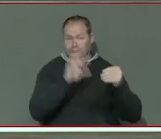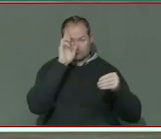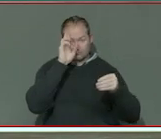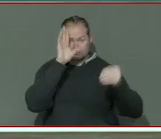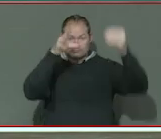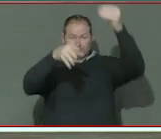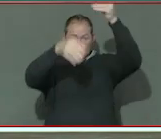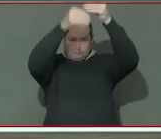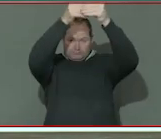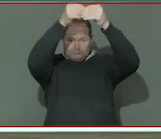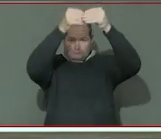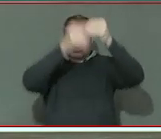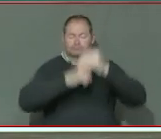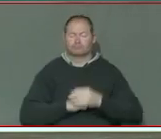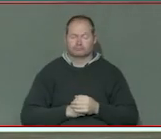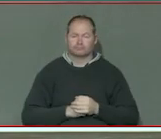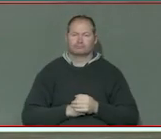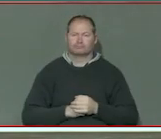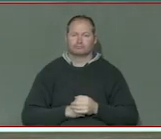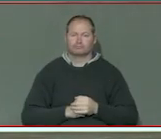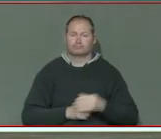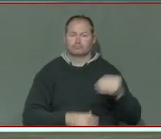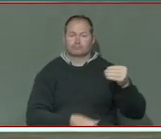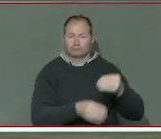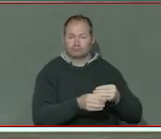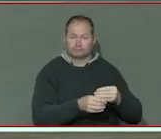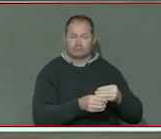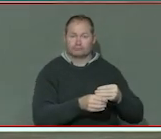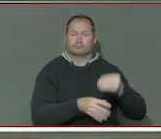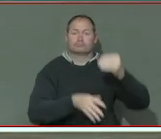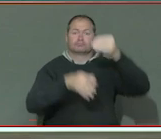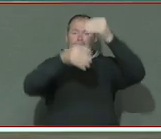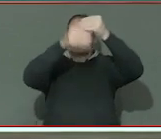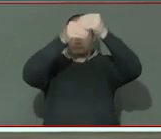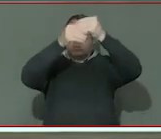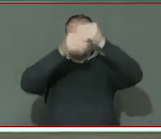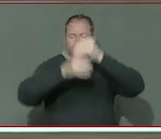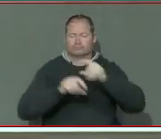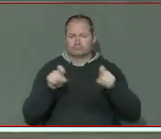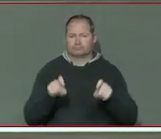my debtors control.